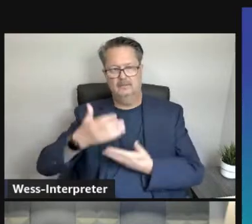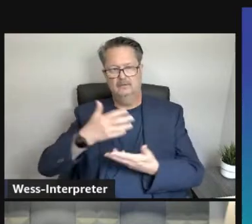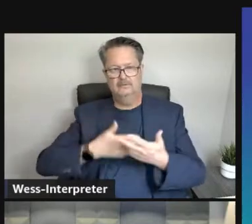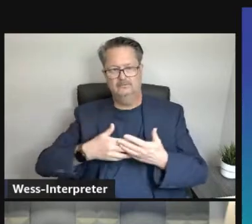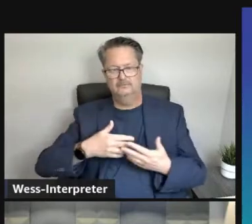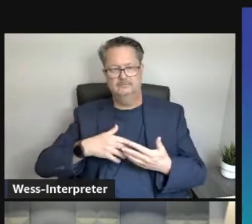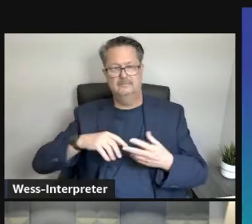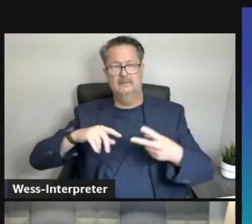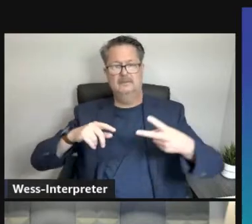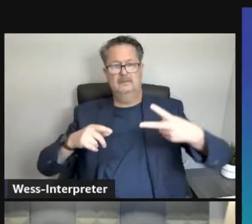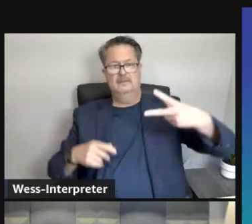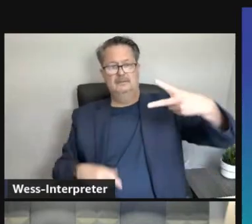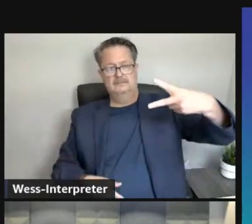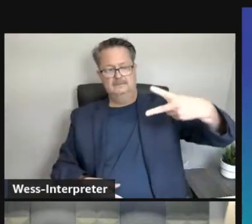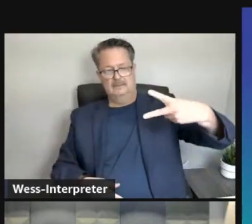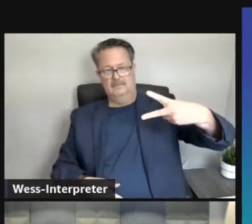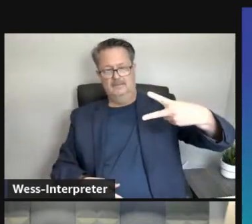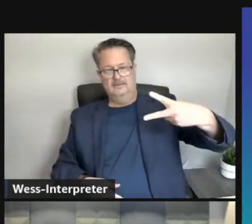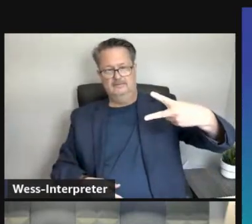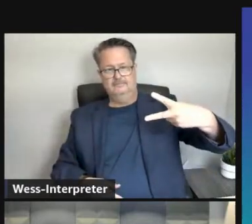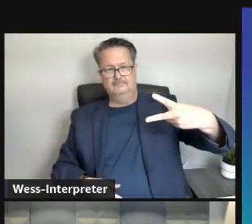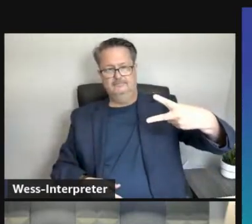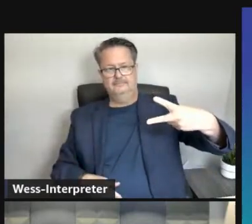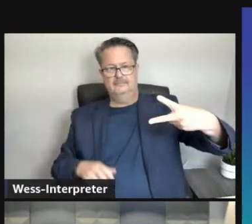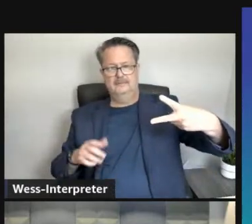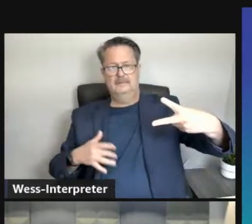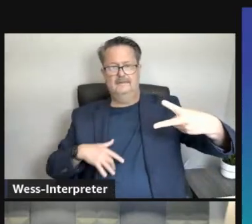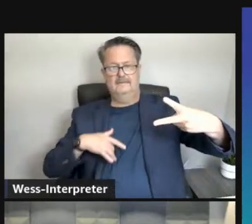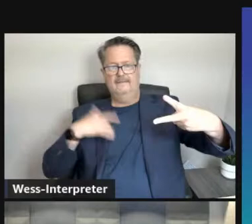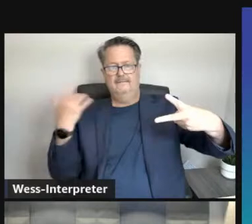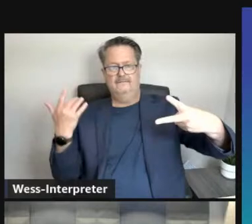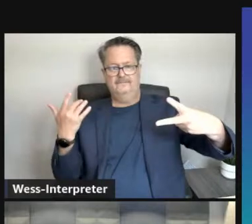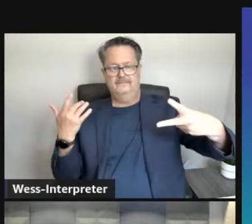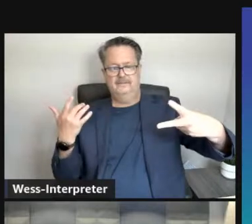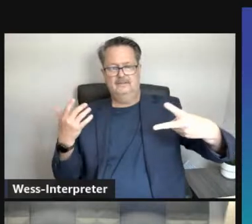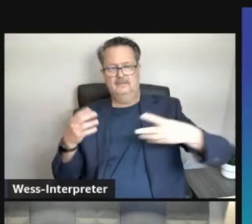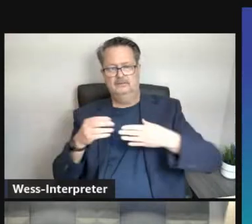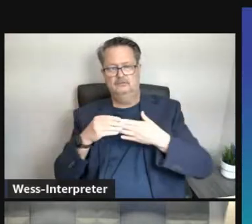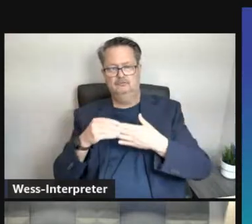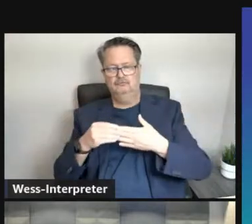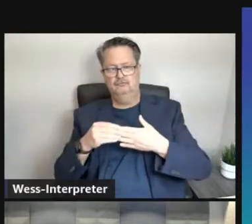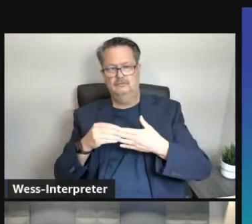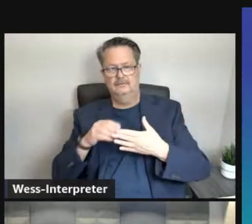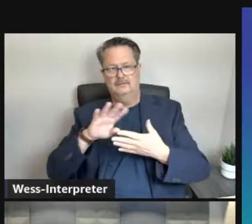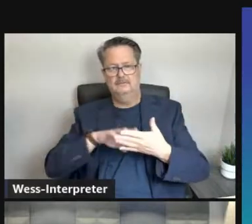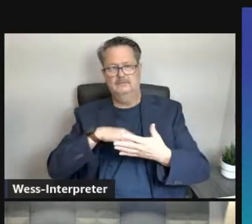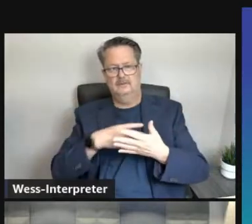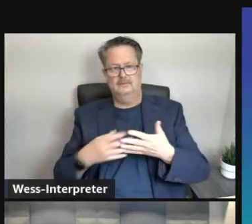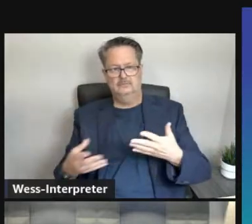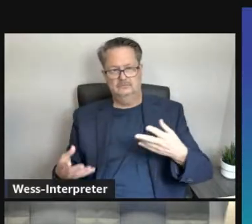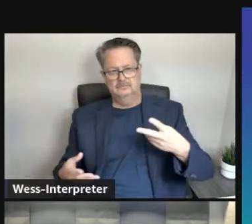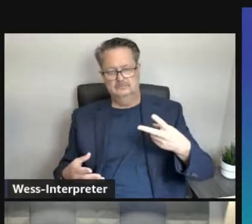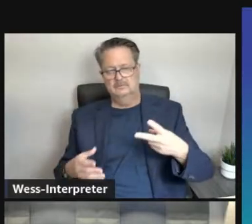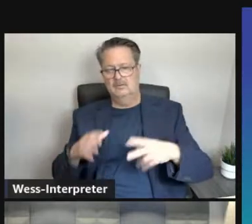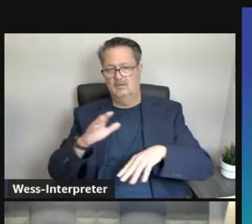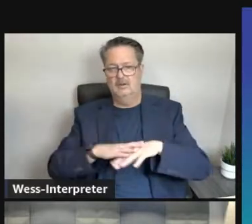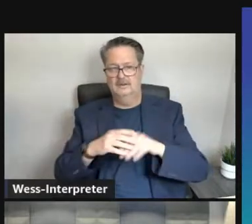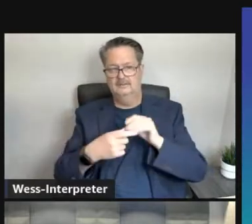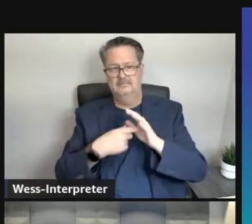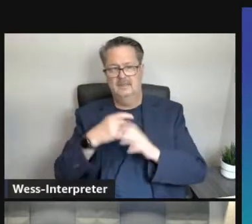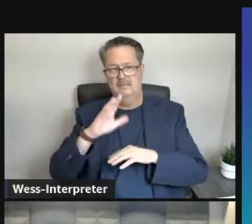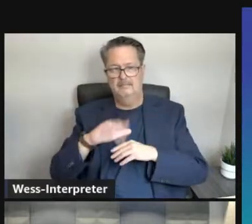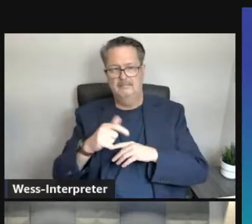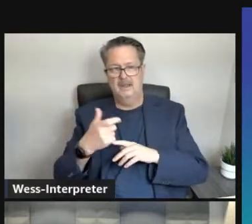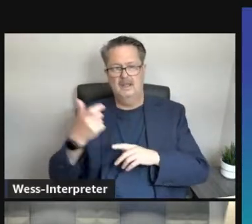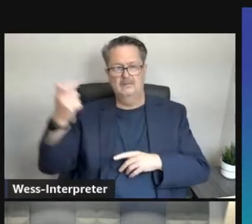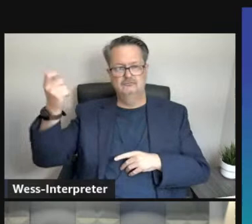The second thing is event-driven. So our customer wants to trigger workflows in Kubernetes on demand by